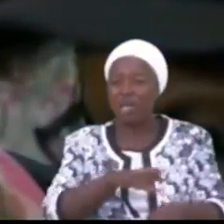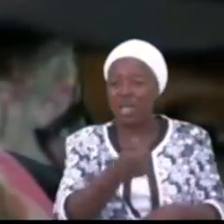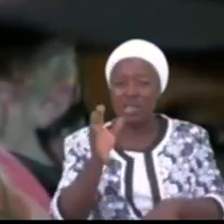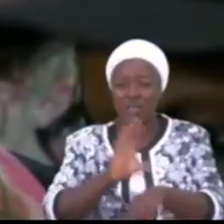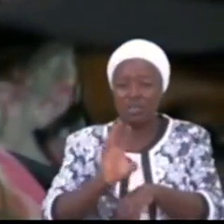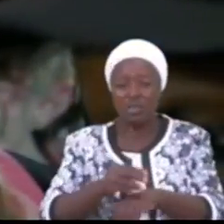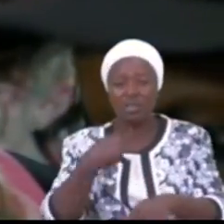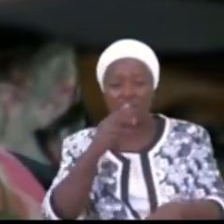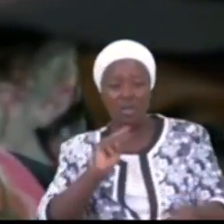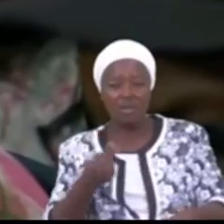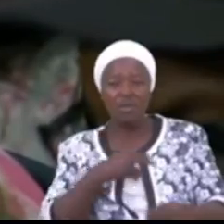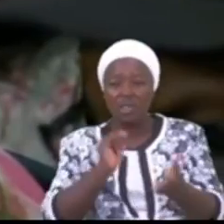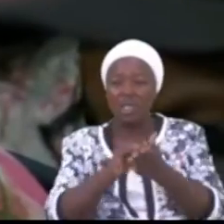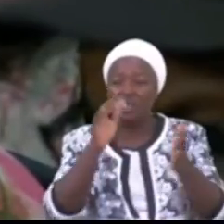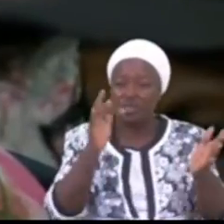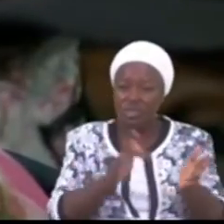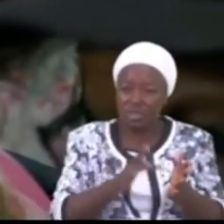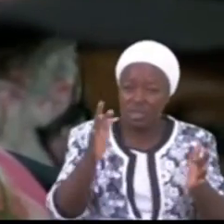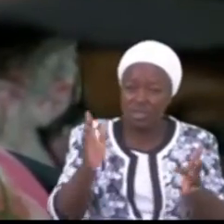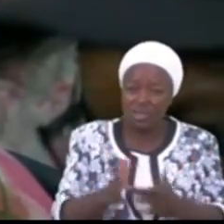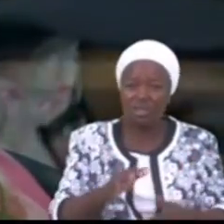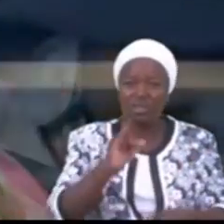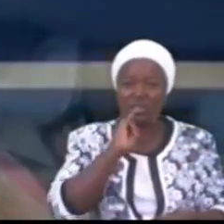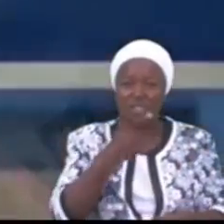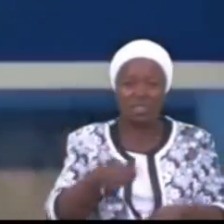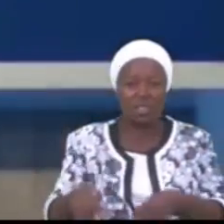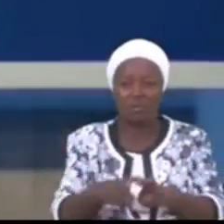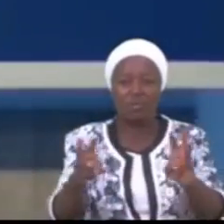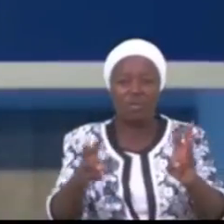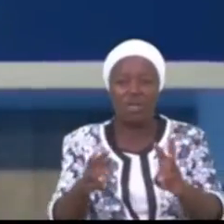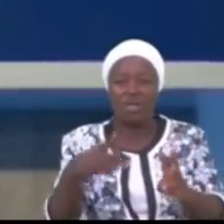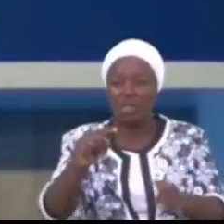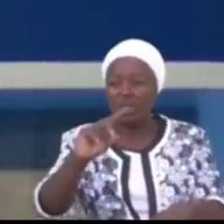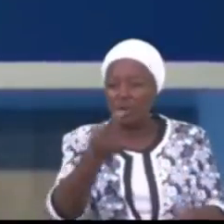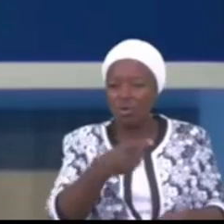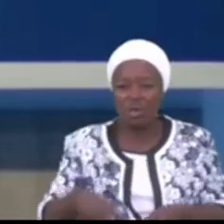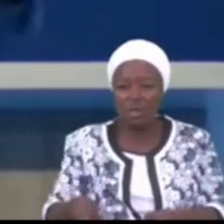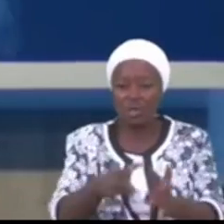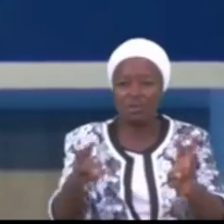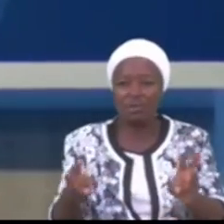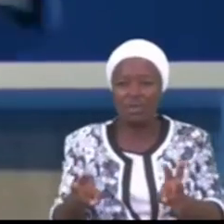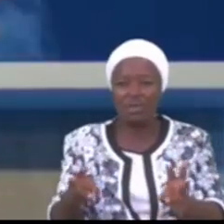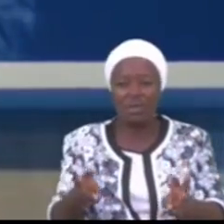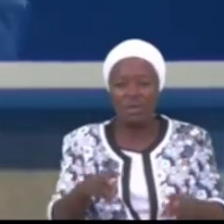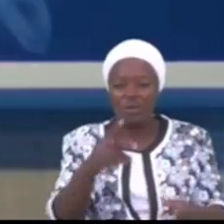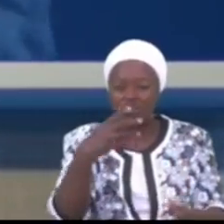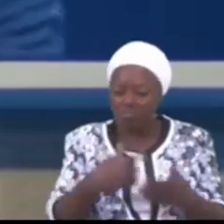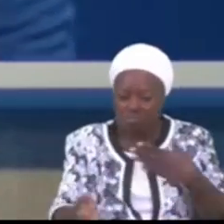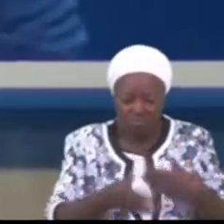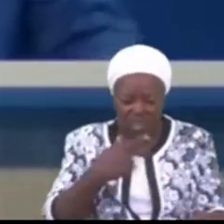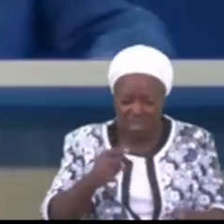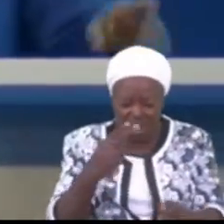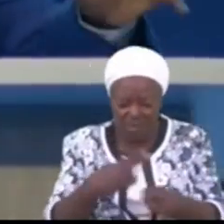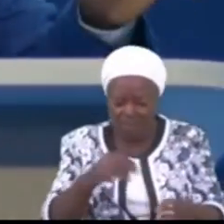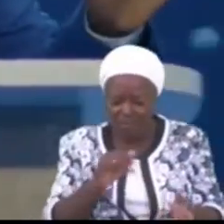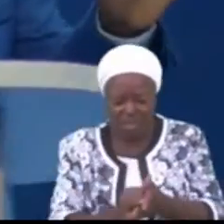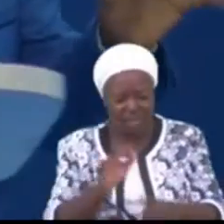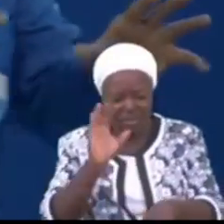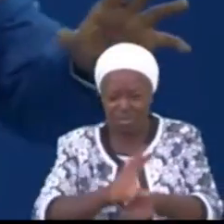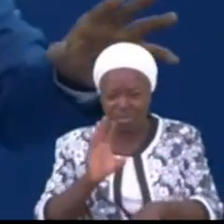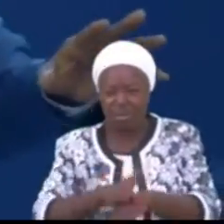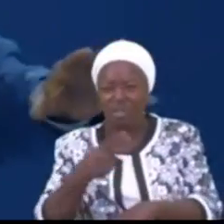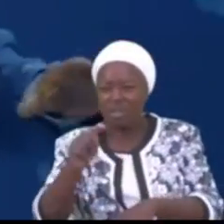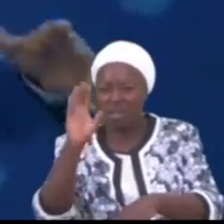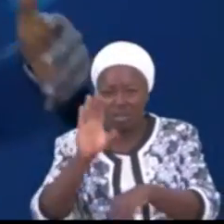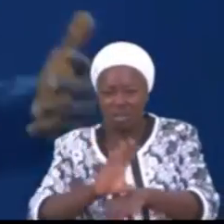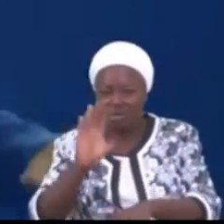telling us that Jesus is the way, the only way. Whatever the name of that denomination, the